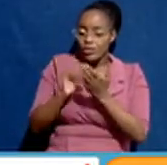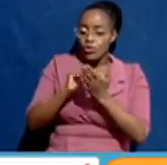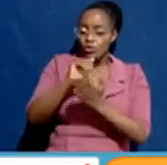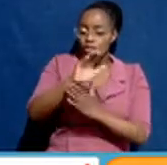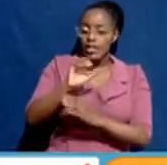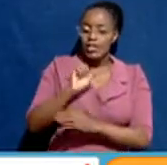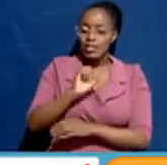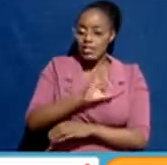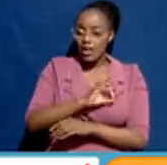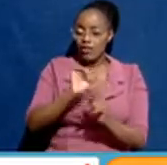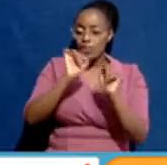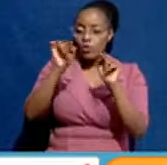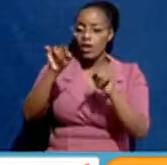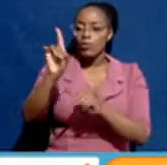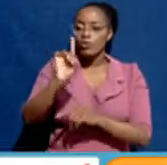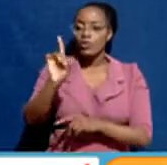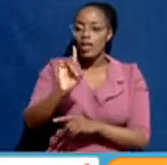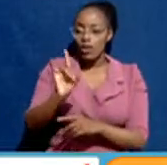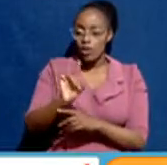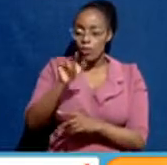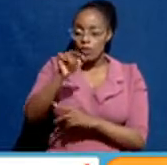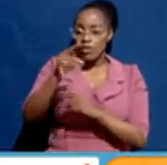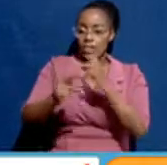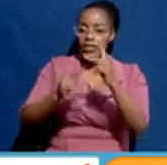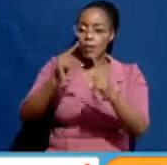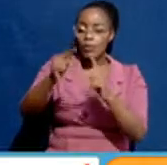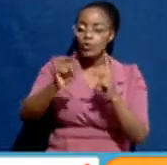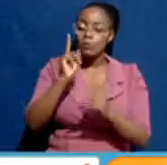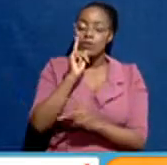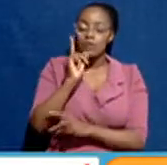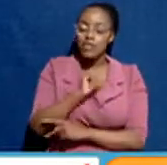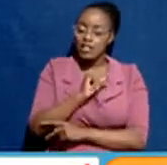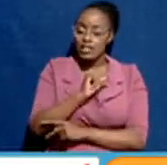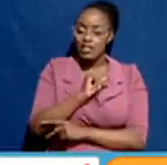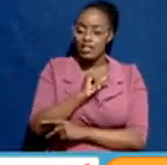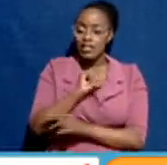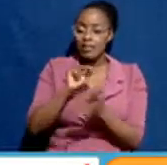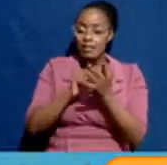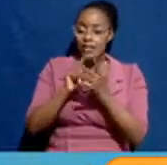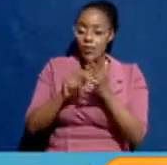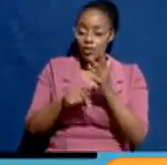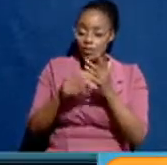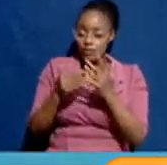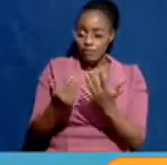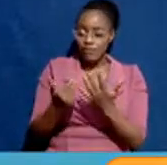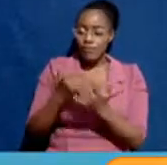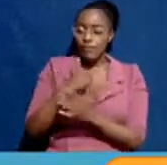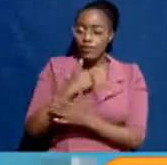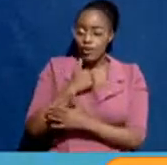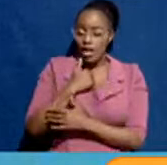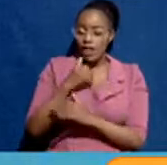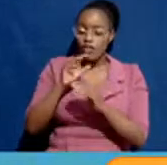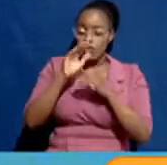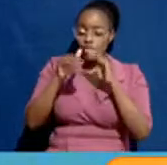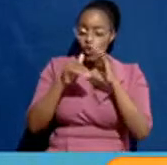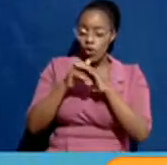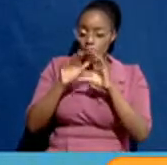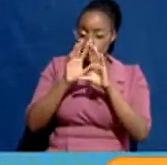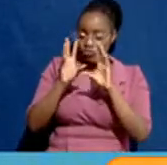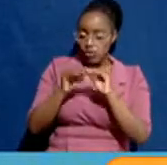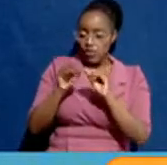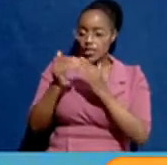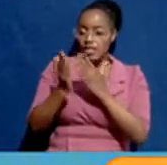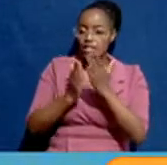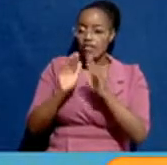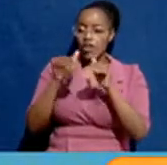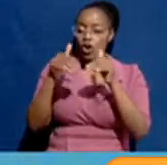camp in Nairobi for that process to be complete. So either they automate all these services